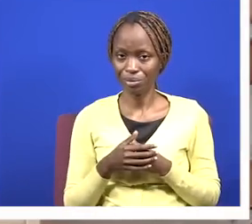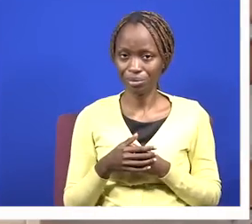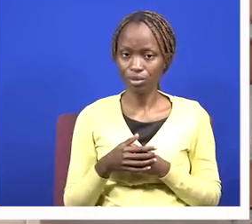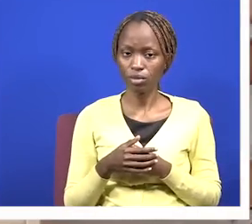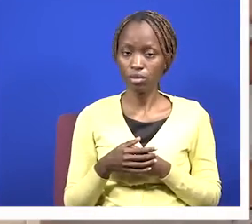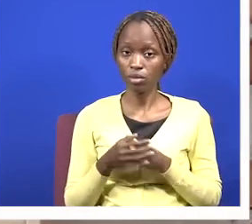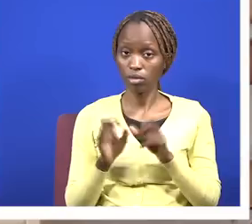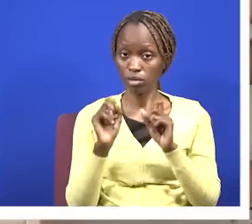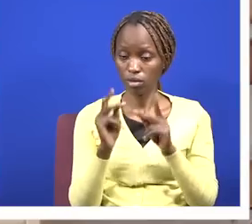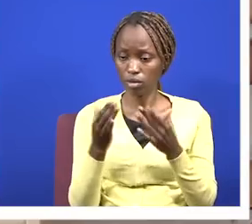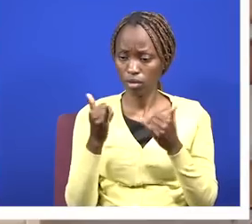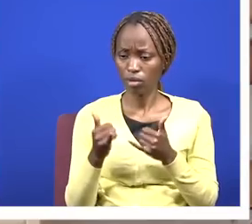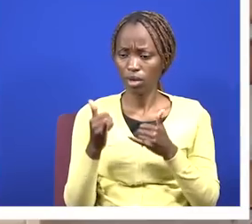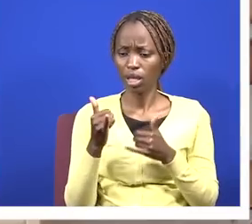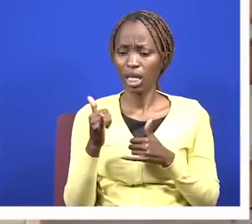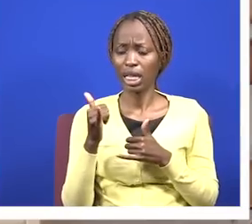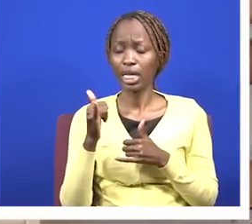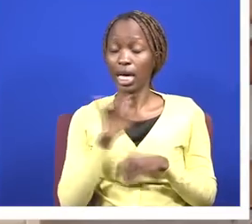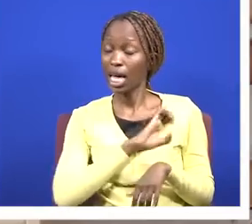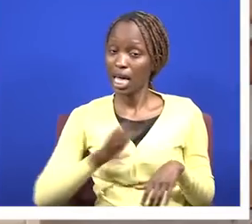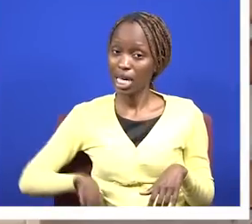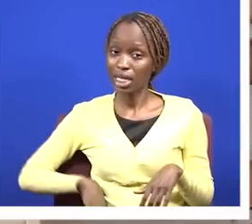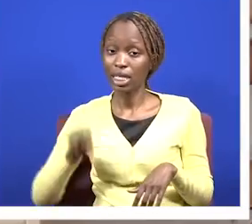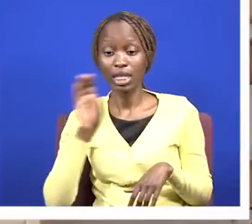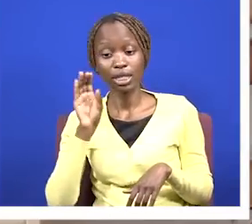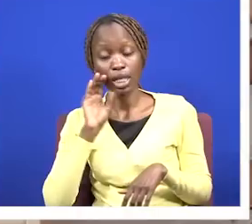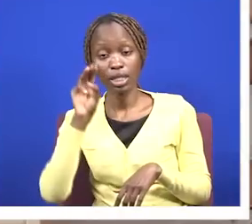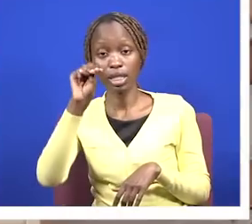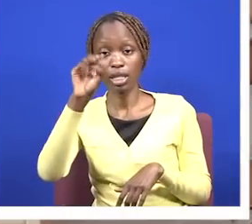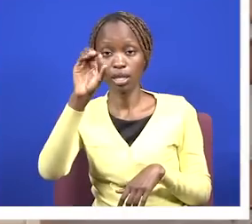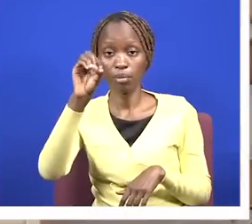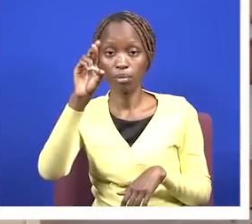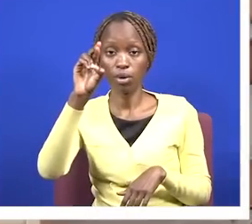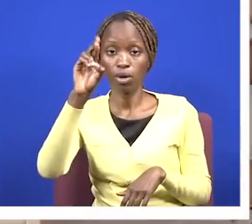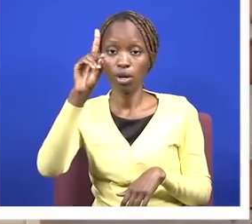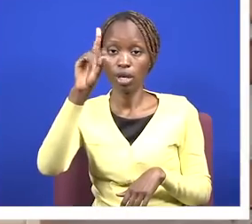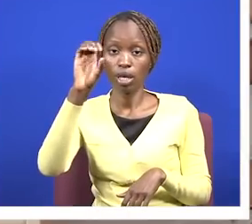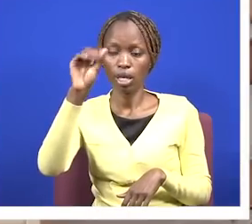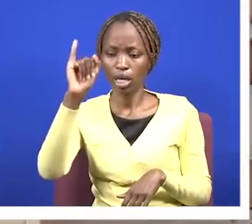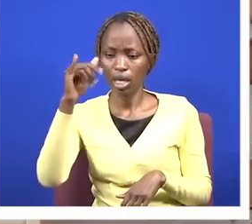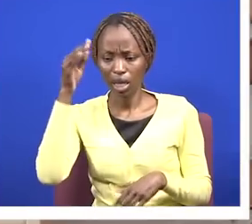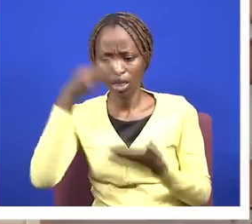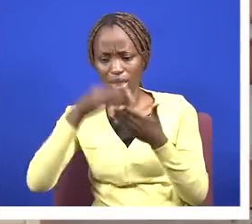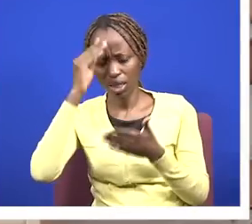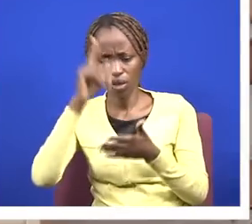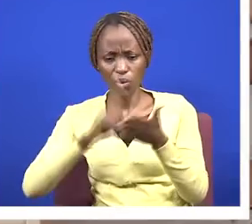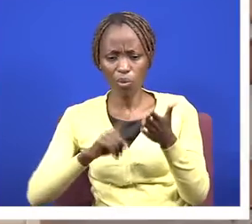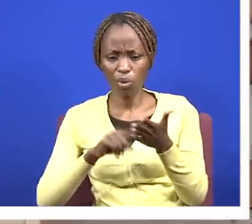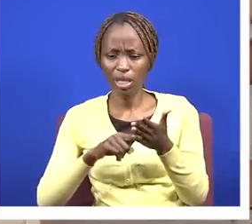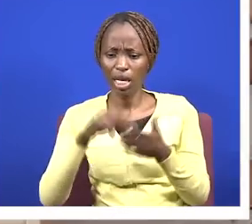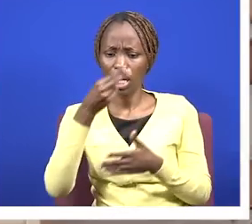Now, Mordecai learned what Haman was planning to do. He heard of this